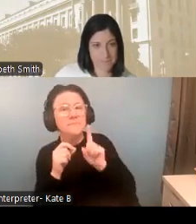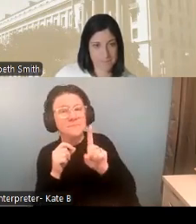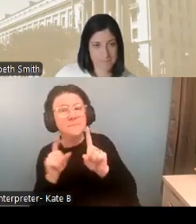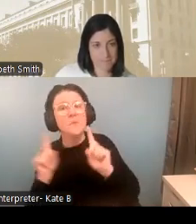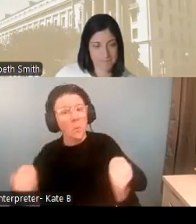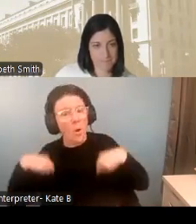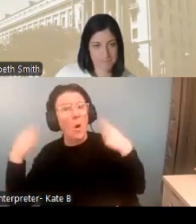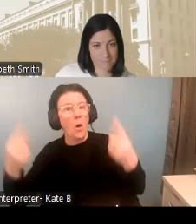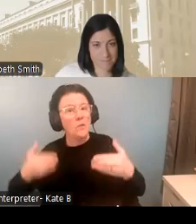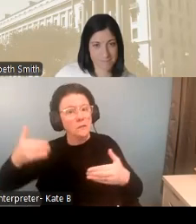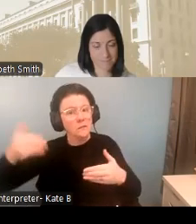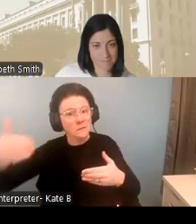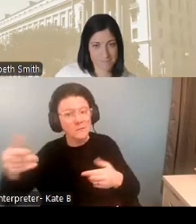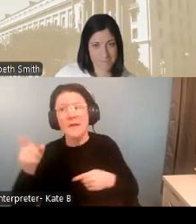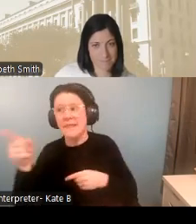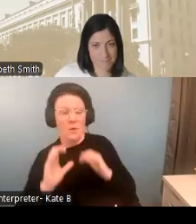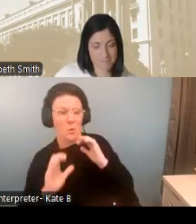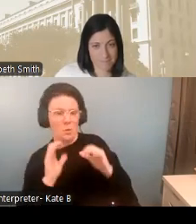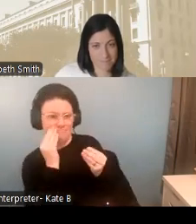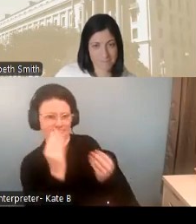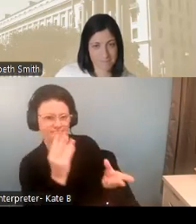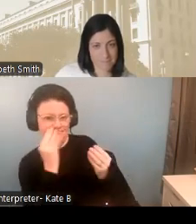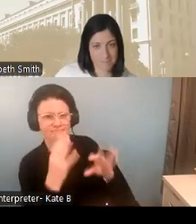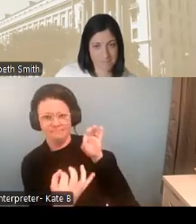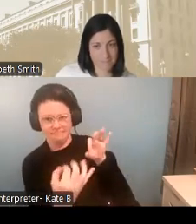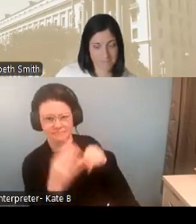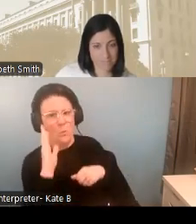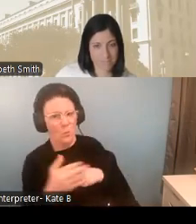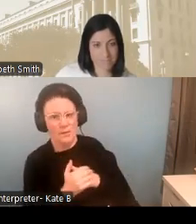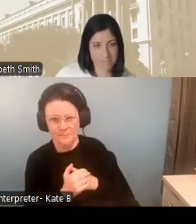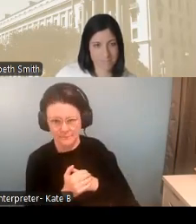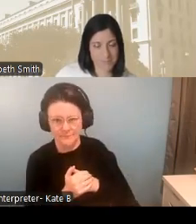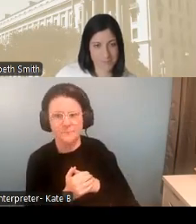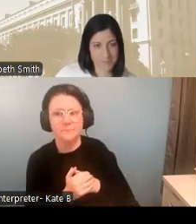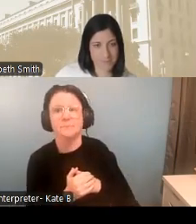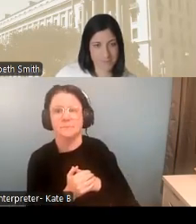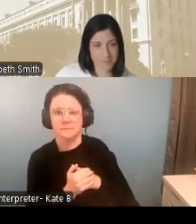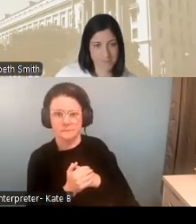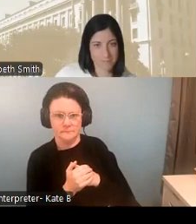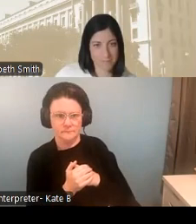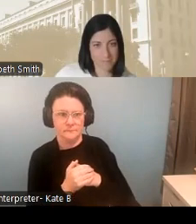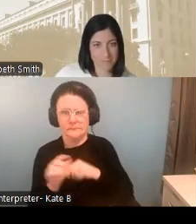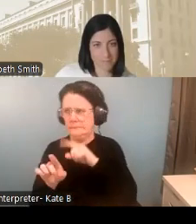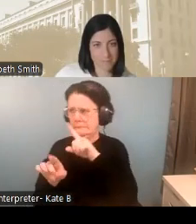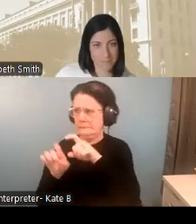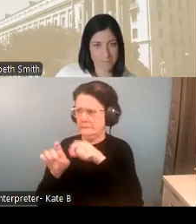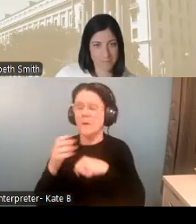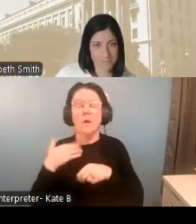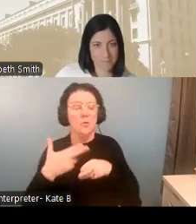the way, your auditors are going to provide you with feedback. You are going to be able to understand the preliminary